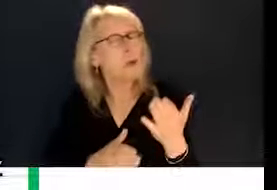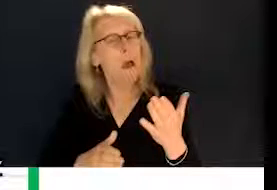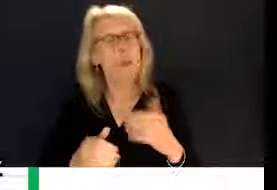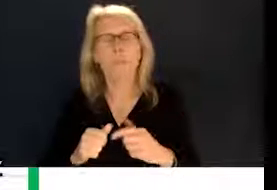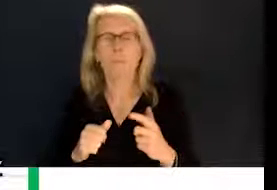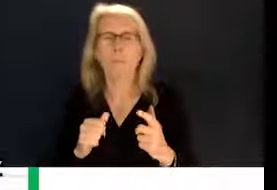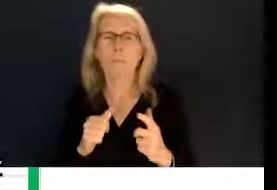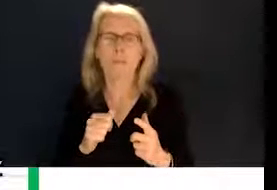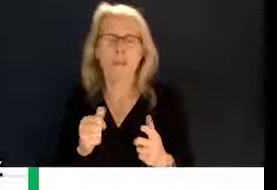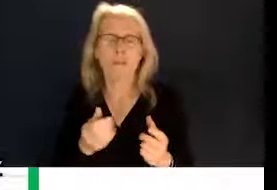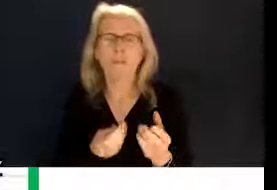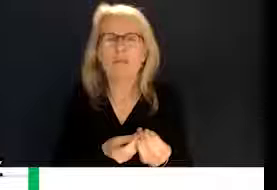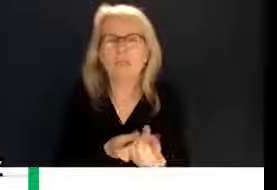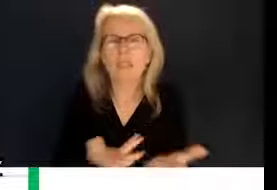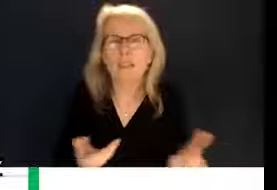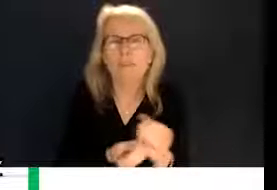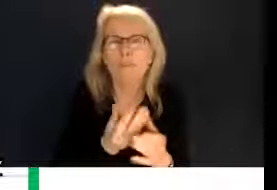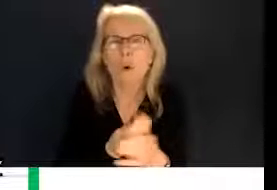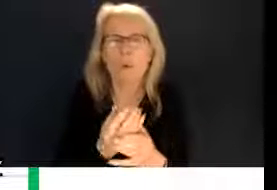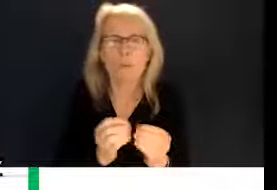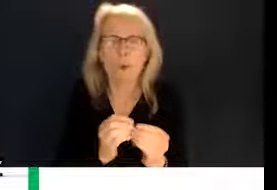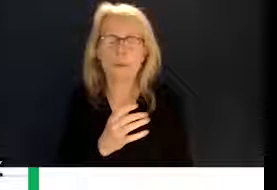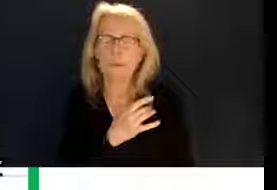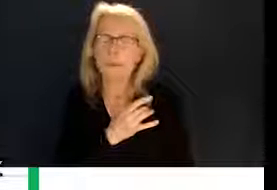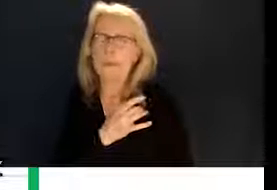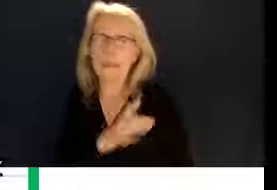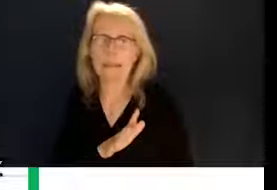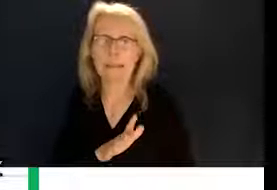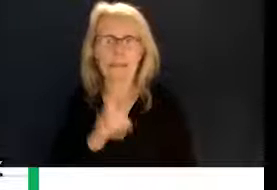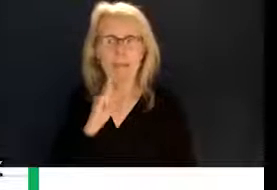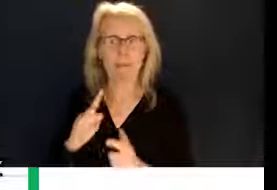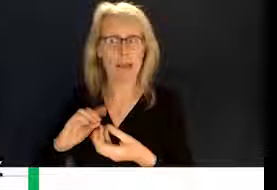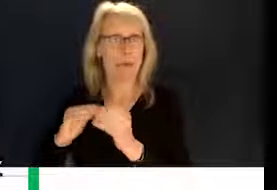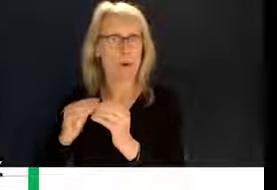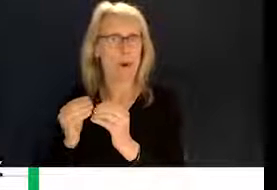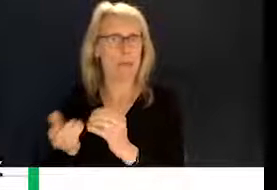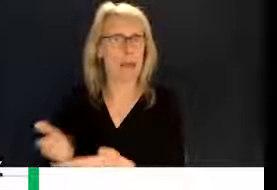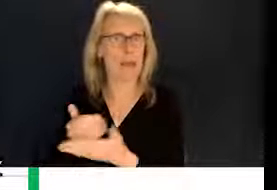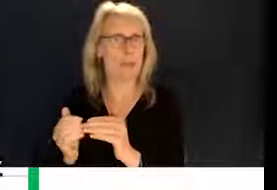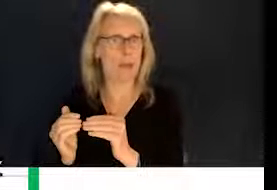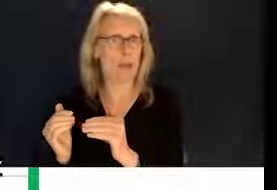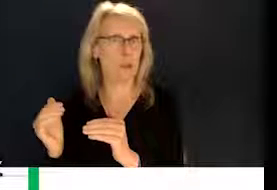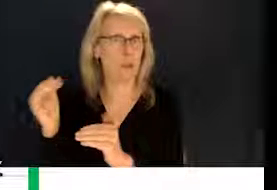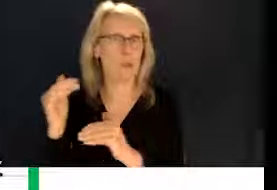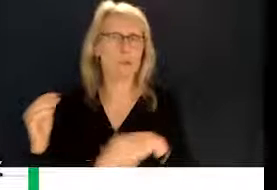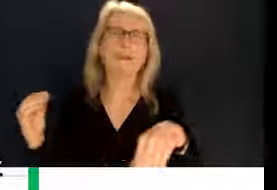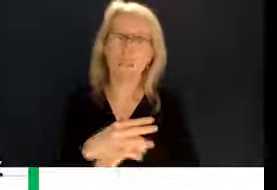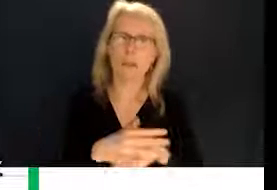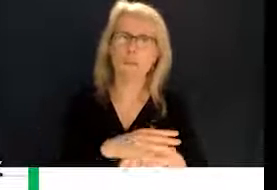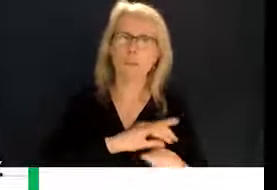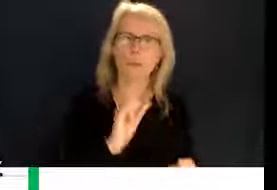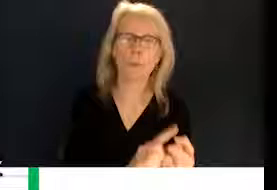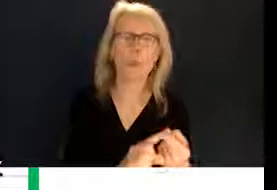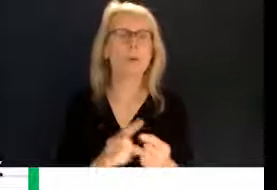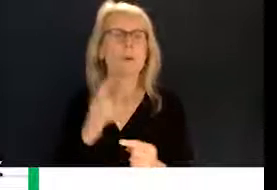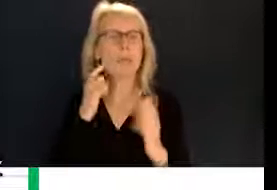more sensitive to the cues that are associated with socioeconomic status relative to others. Good example, mountain